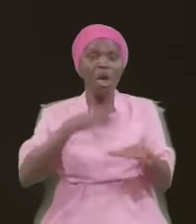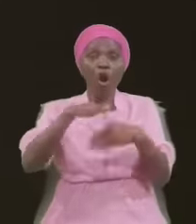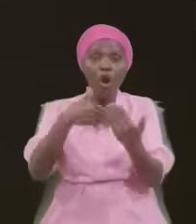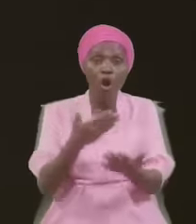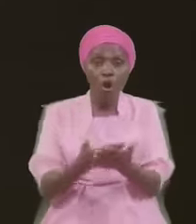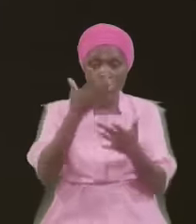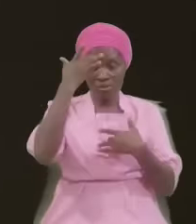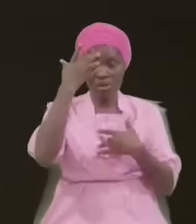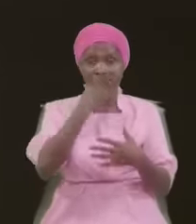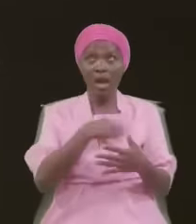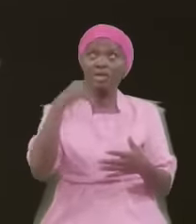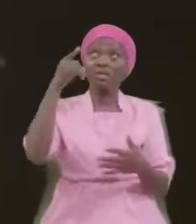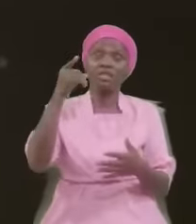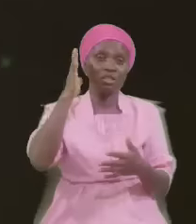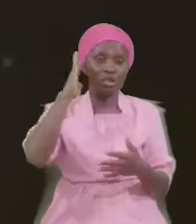put